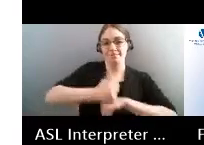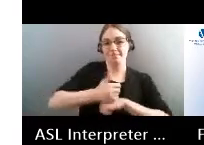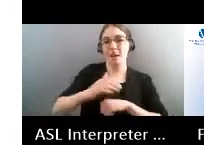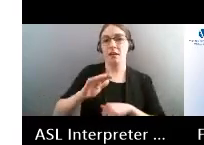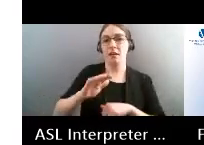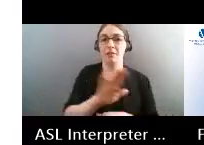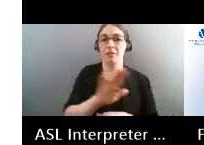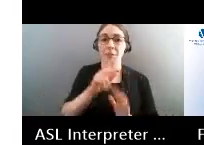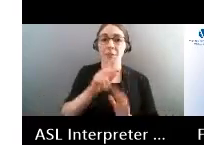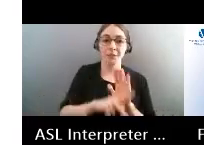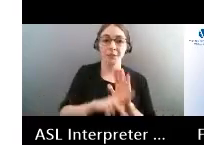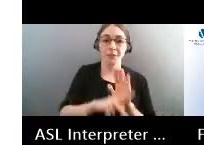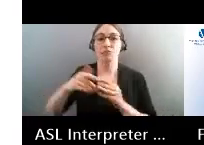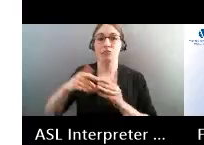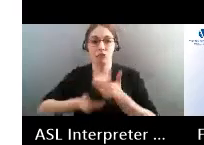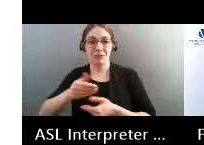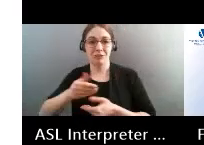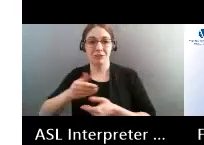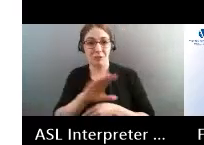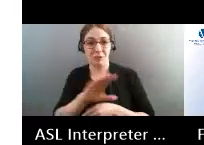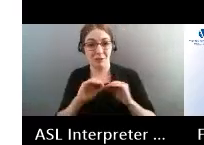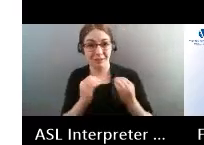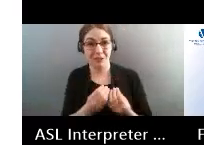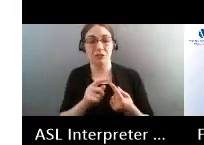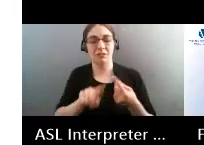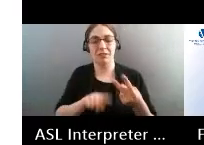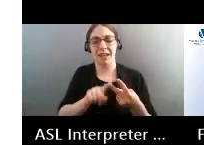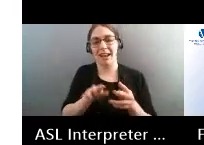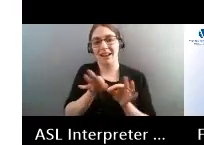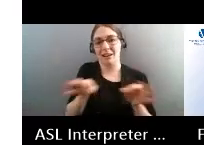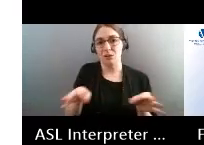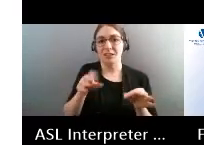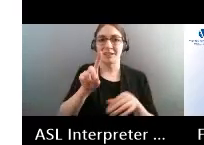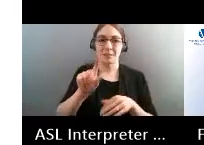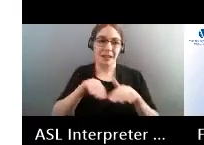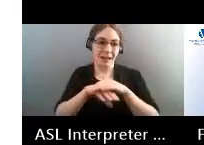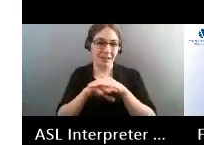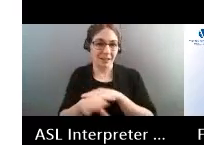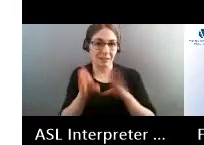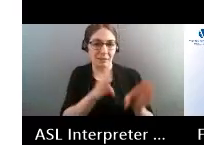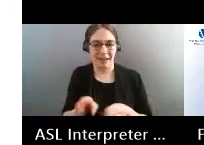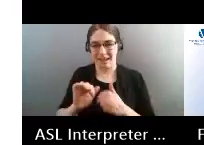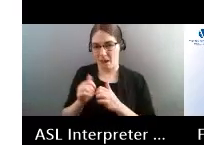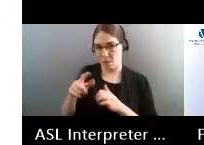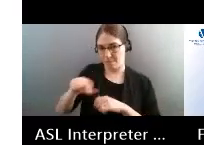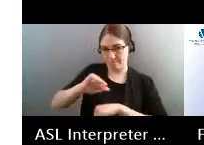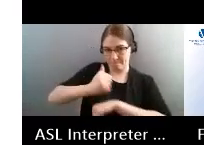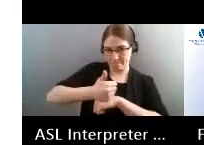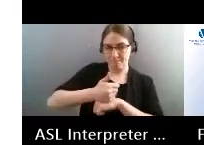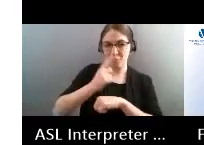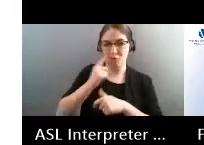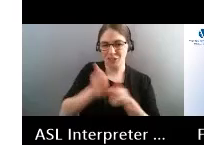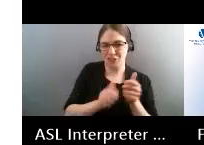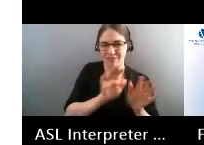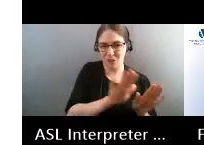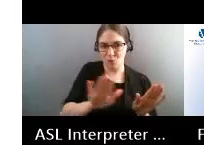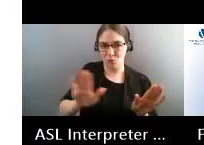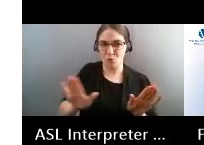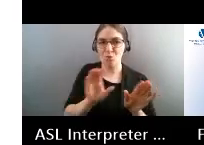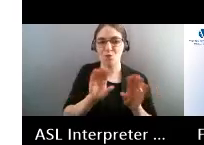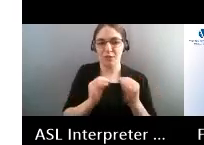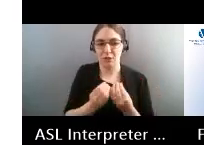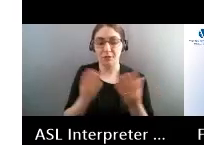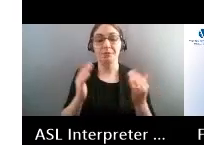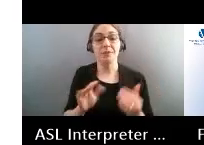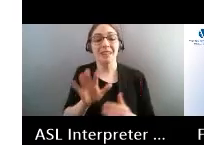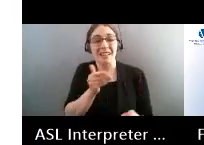their organizations and a language and disability access plan. Towards the end, we estimate around 2:45,